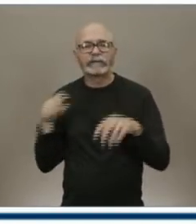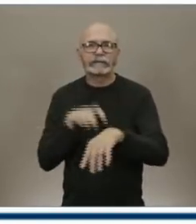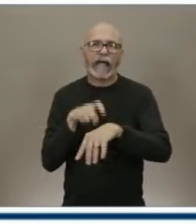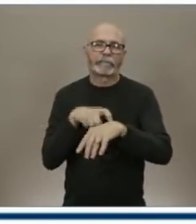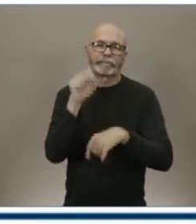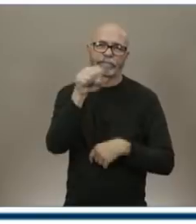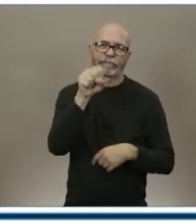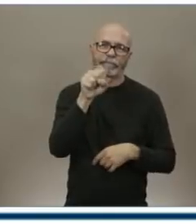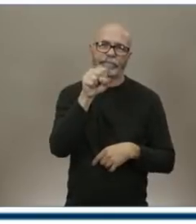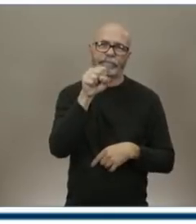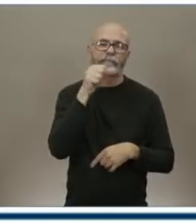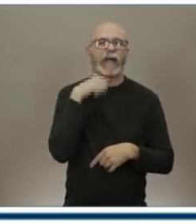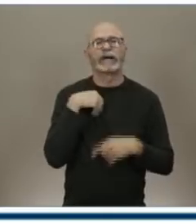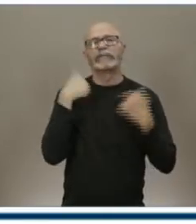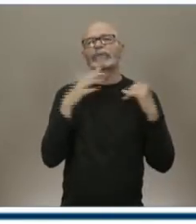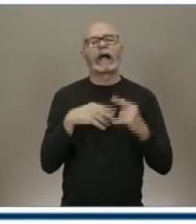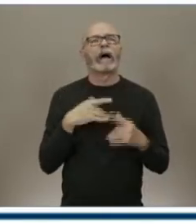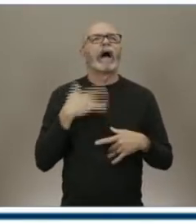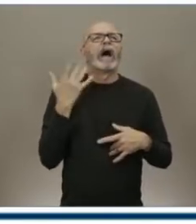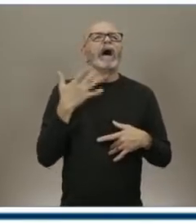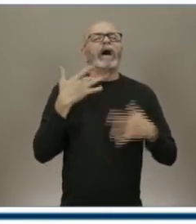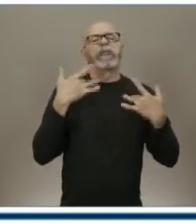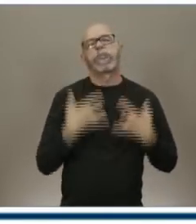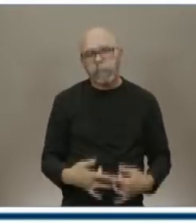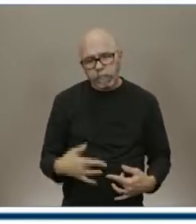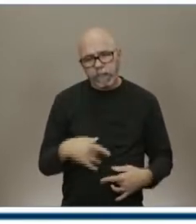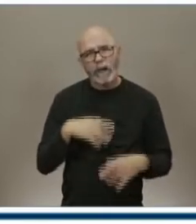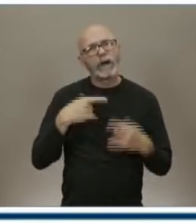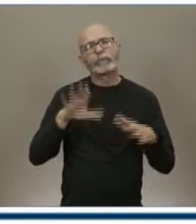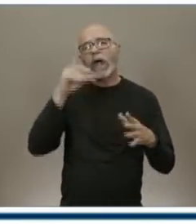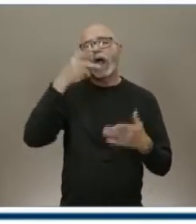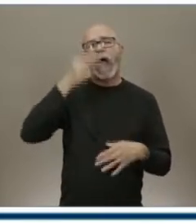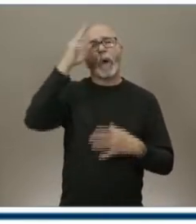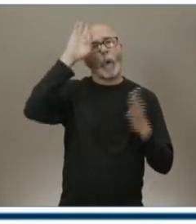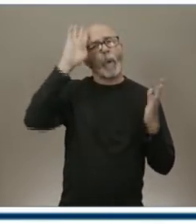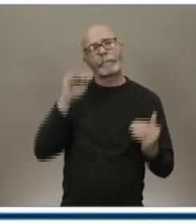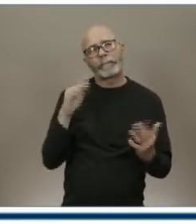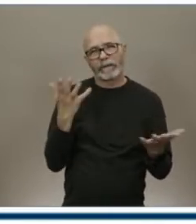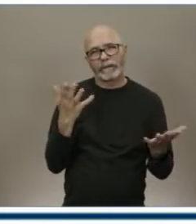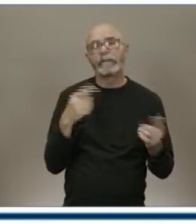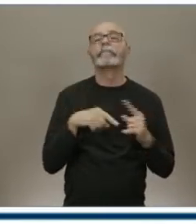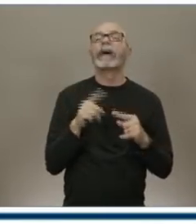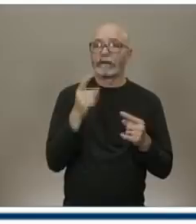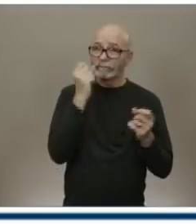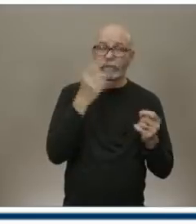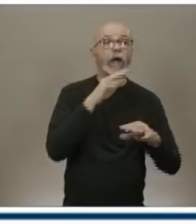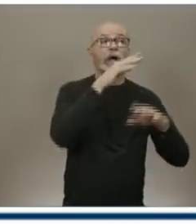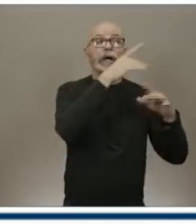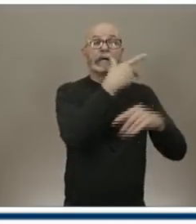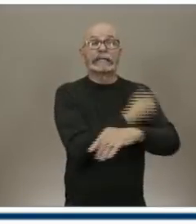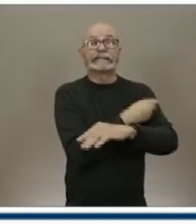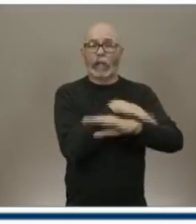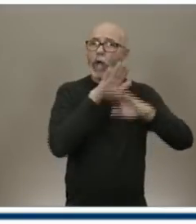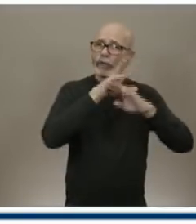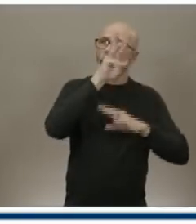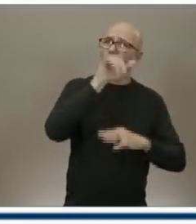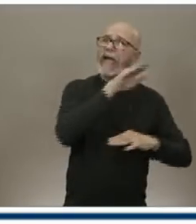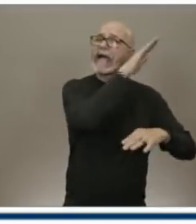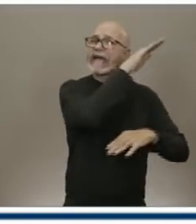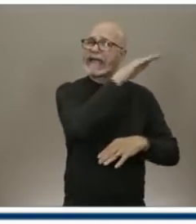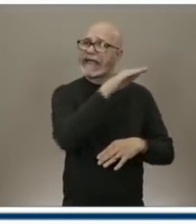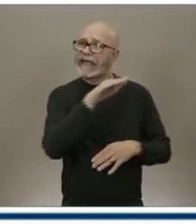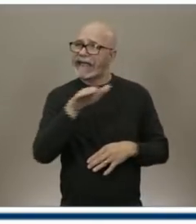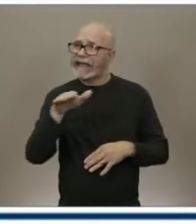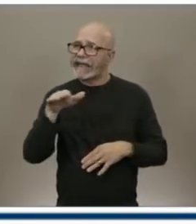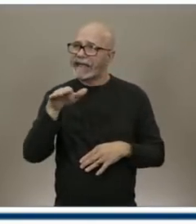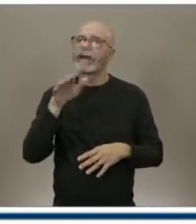to lose hope. A vaccine is on the way, and that is a very positive next step. And while it's hard to imagine a world